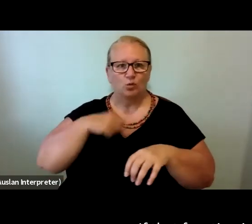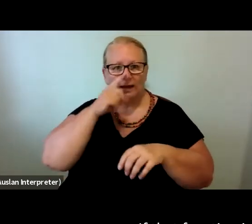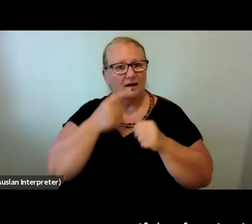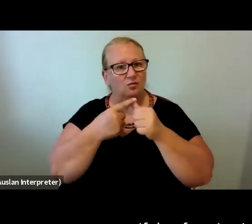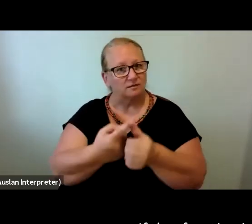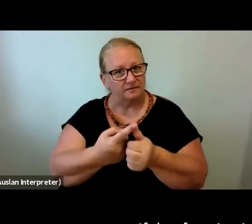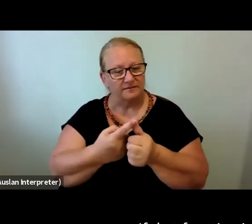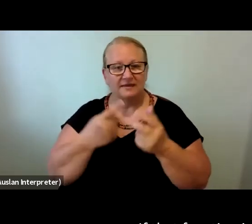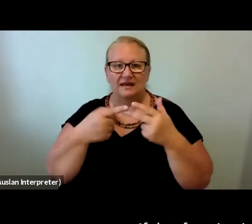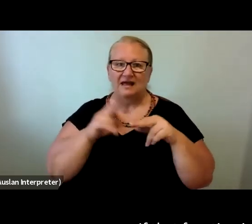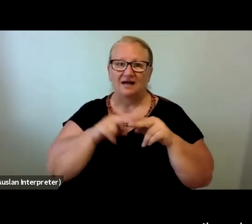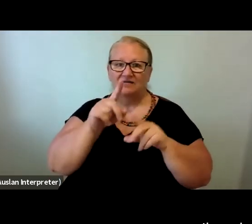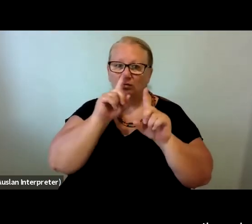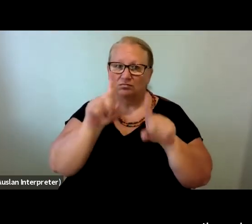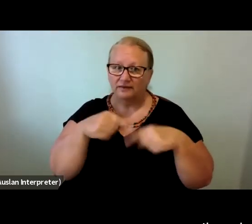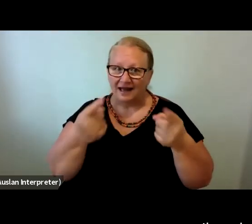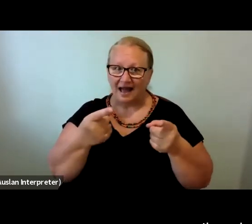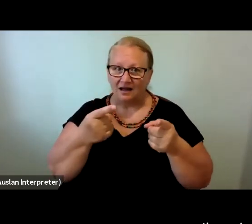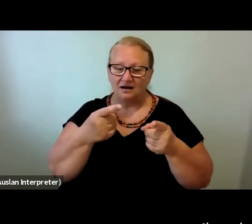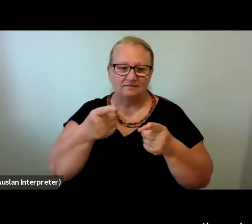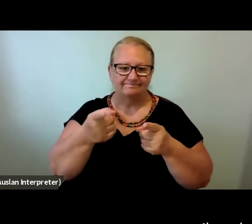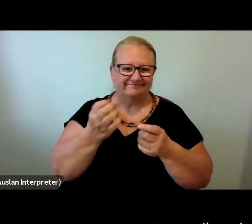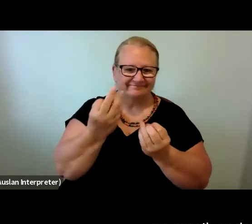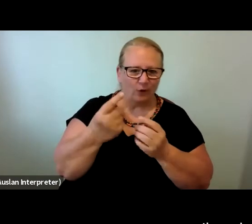not accessible to you, you can send us an email,